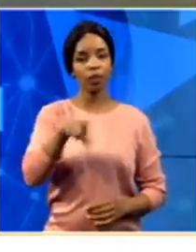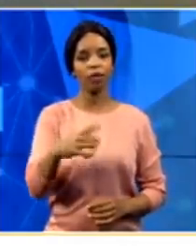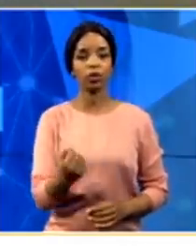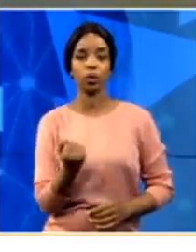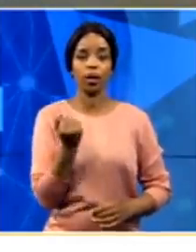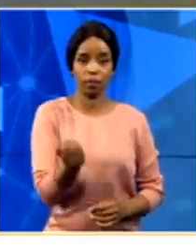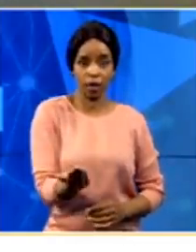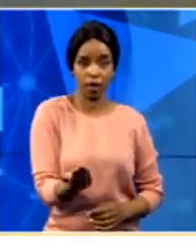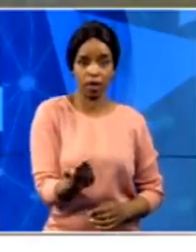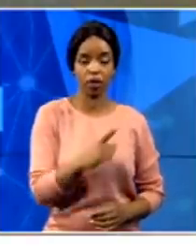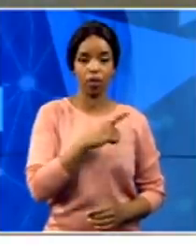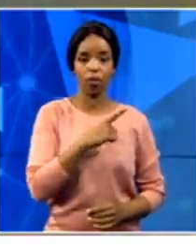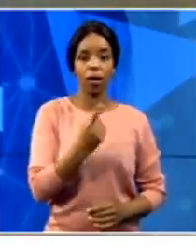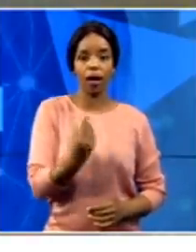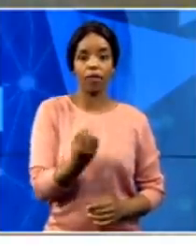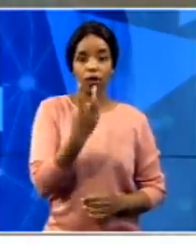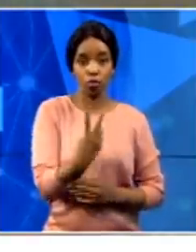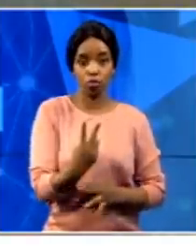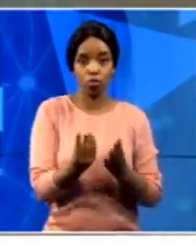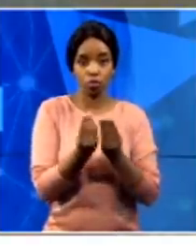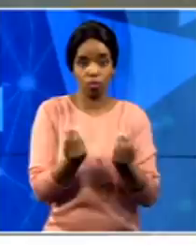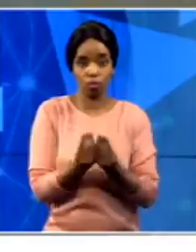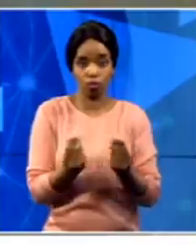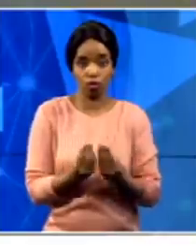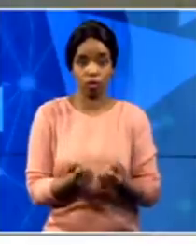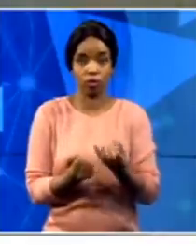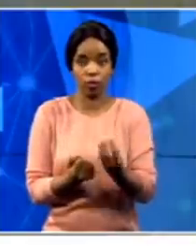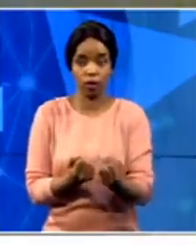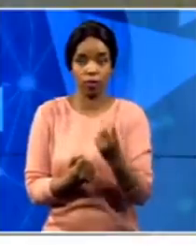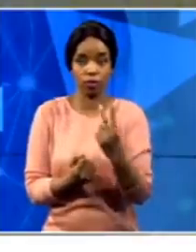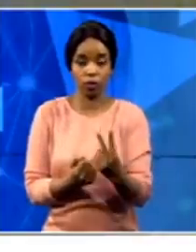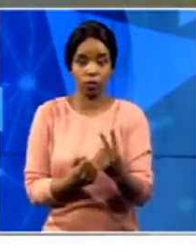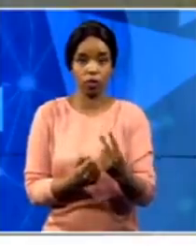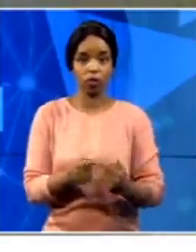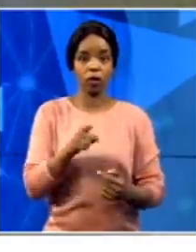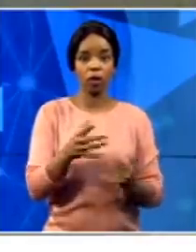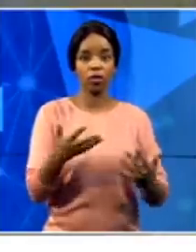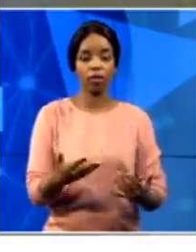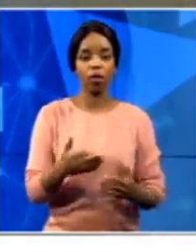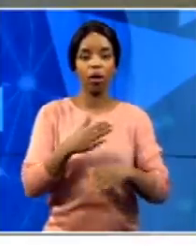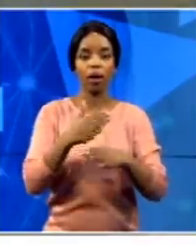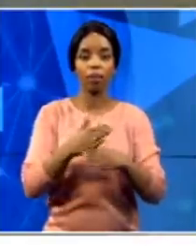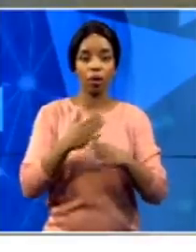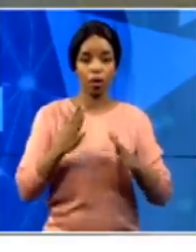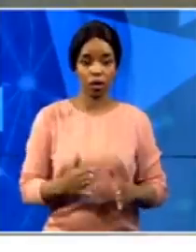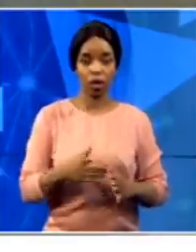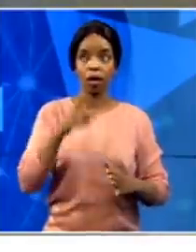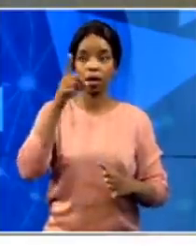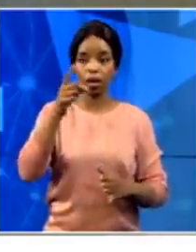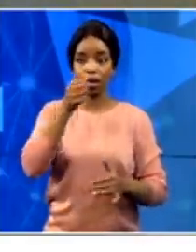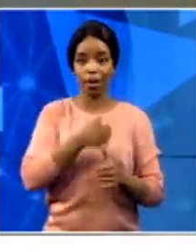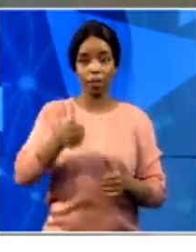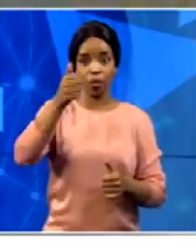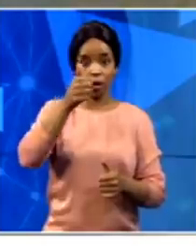there's two TERS solutions that you have. We have temporary employee relief scheme, which is for companies in distress that needs to supply us with a